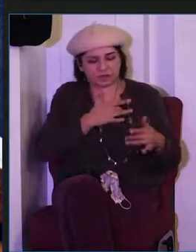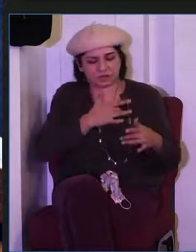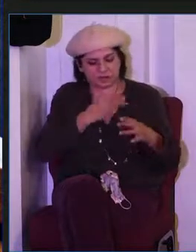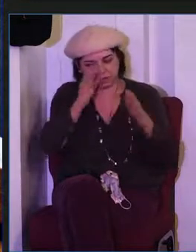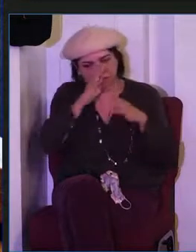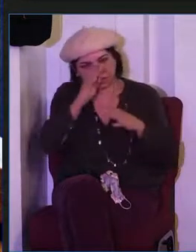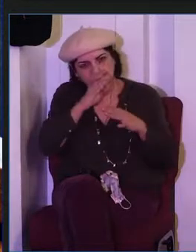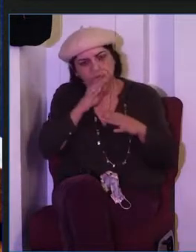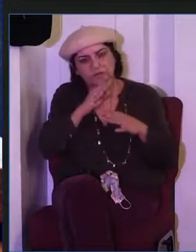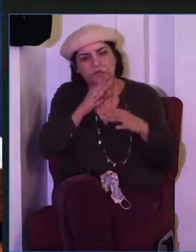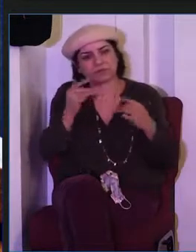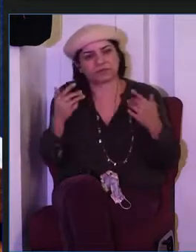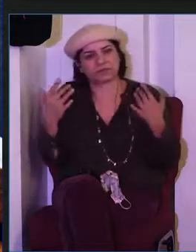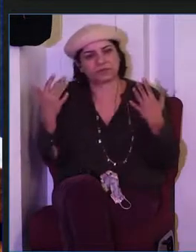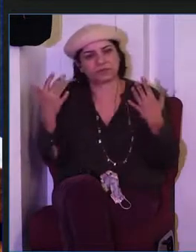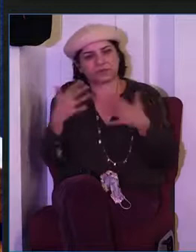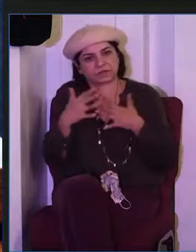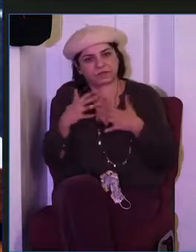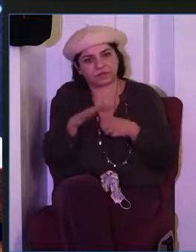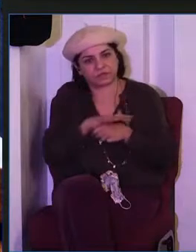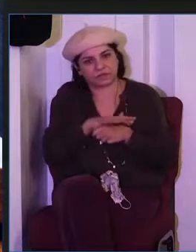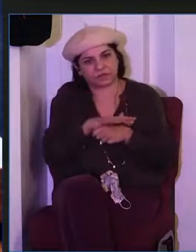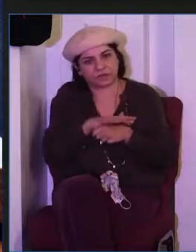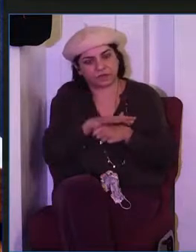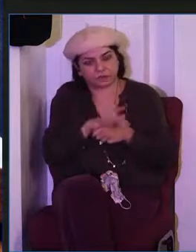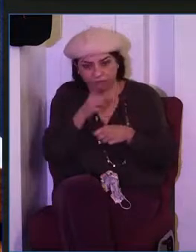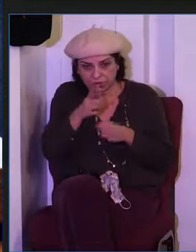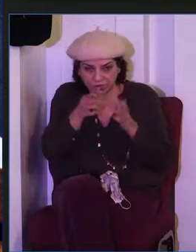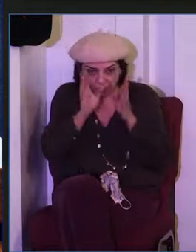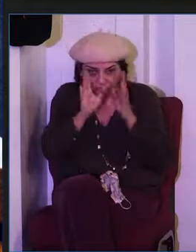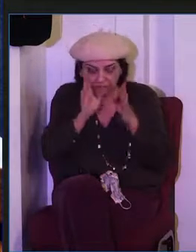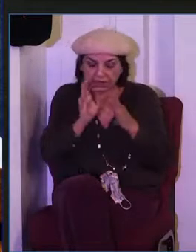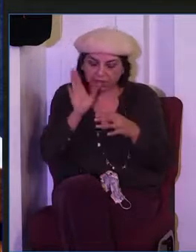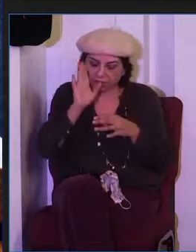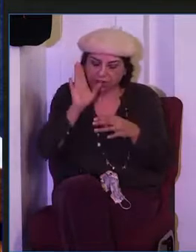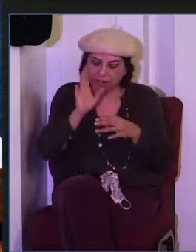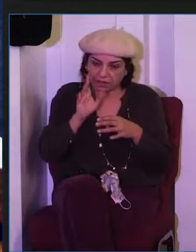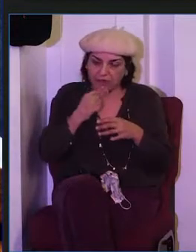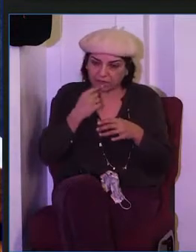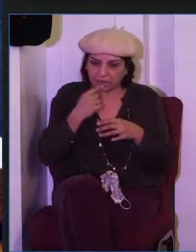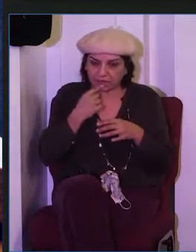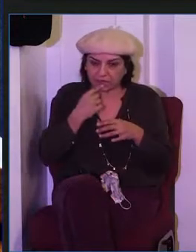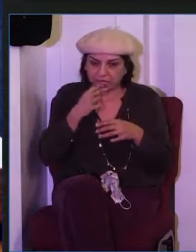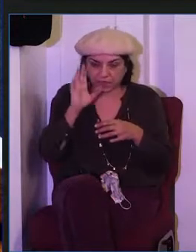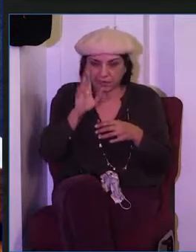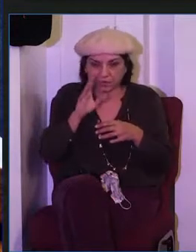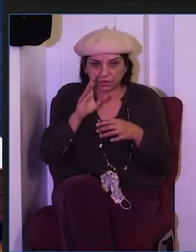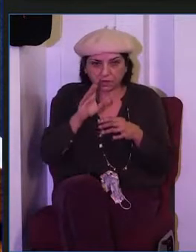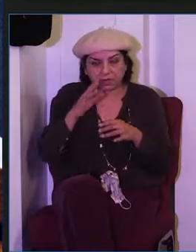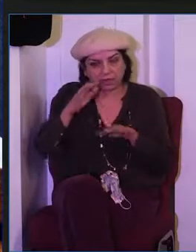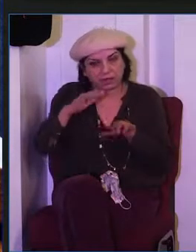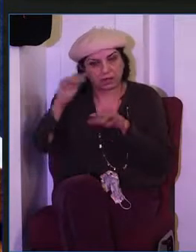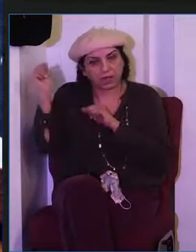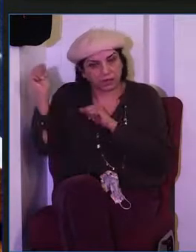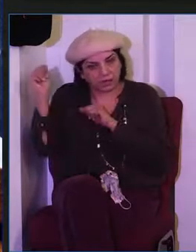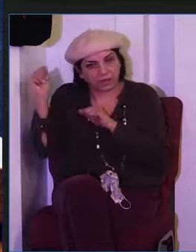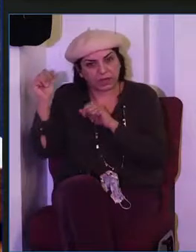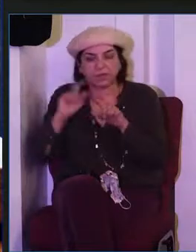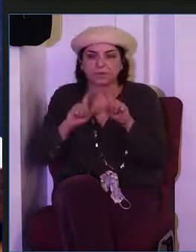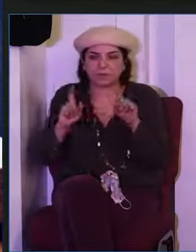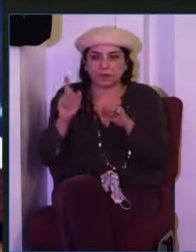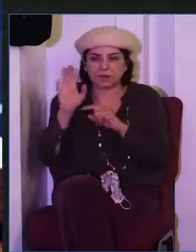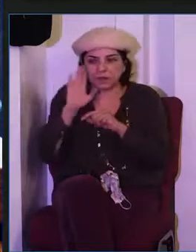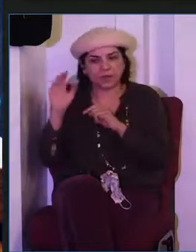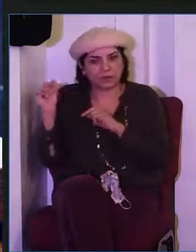You were listening when I said, I will go away, but I will also return to be with